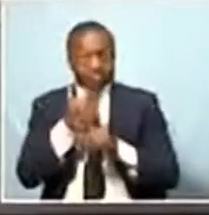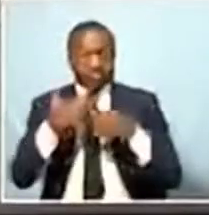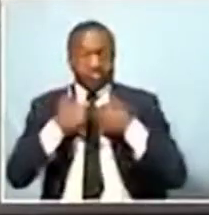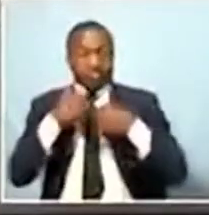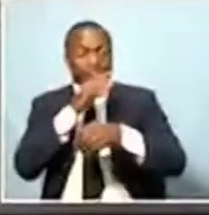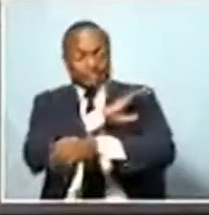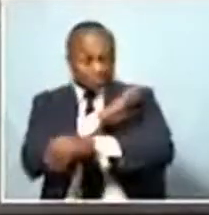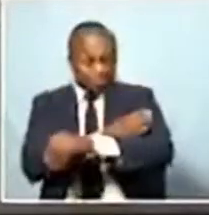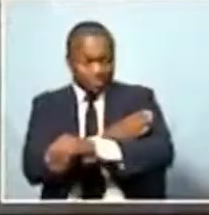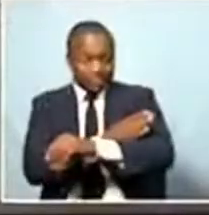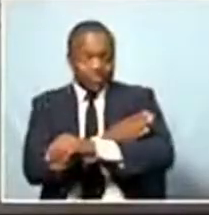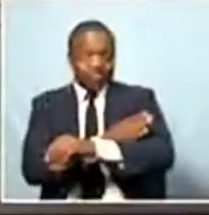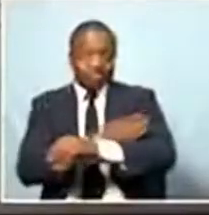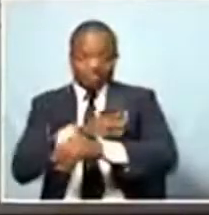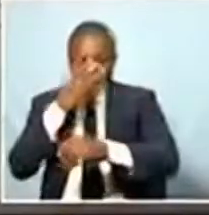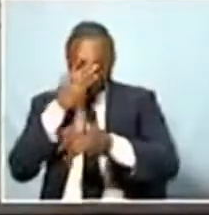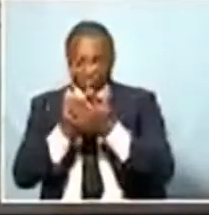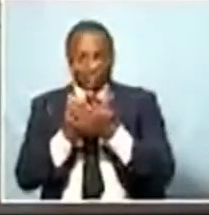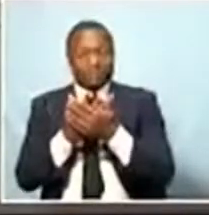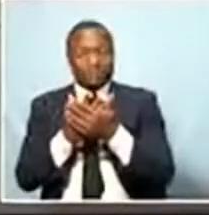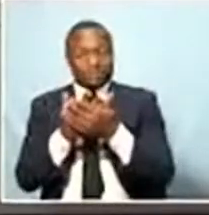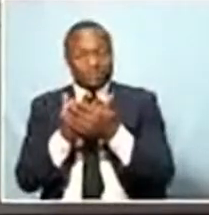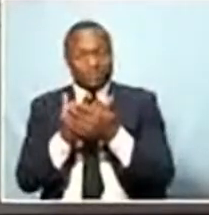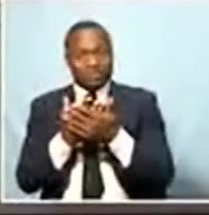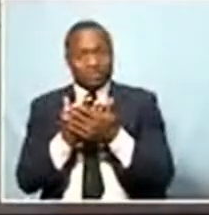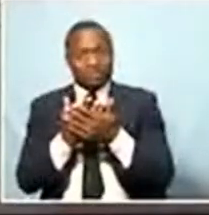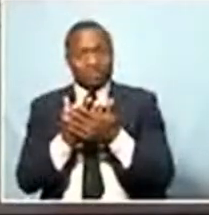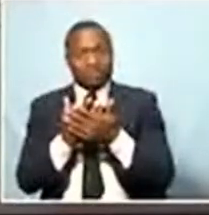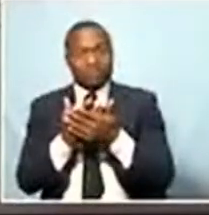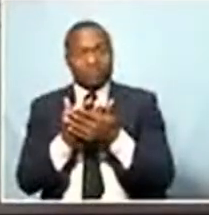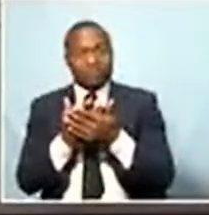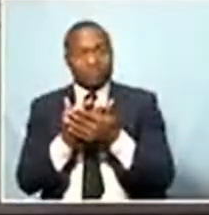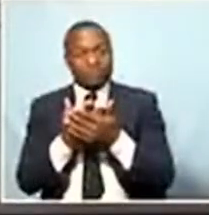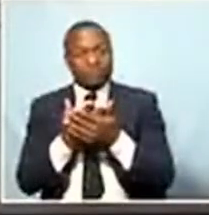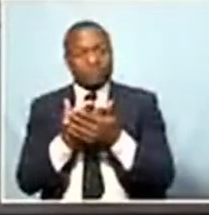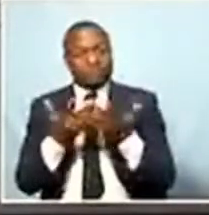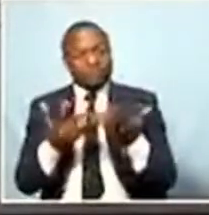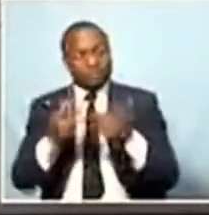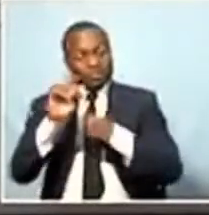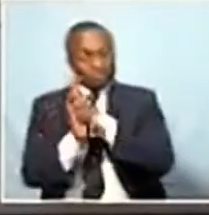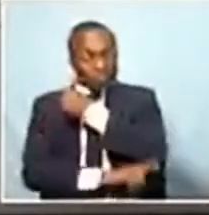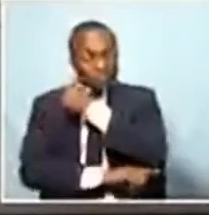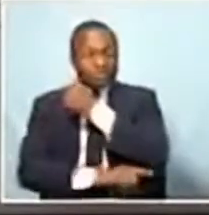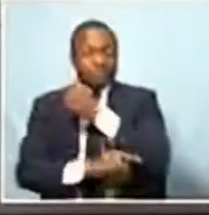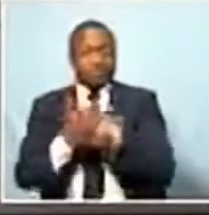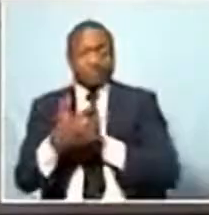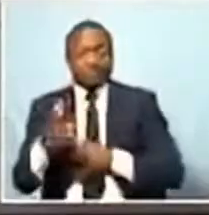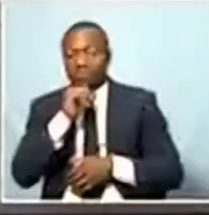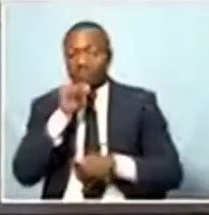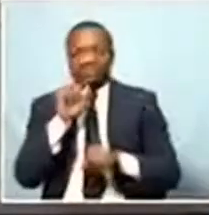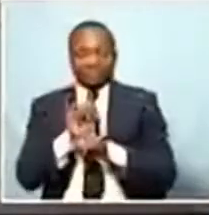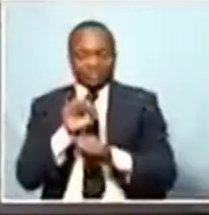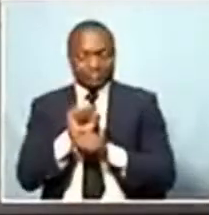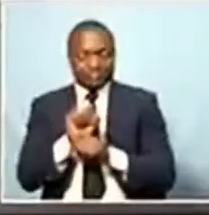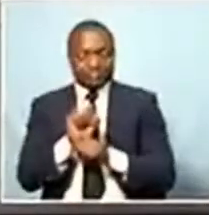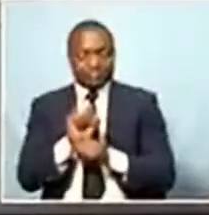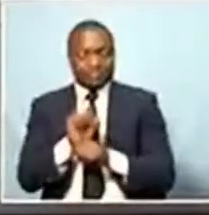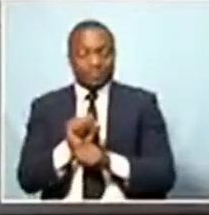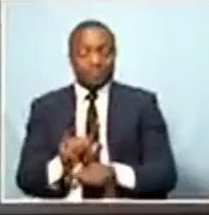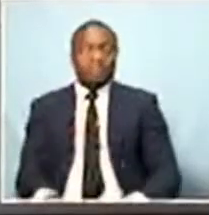also to prosecute when things are not working out? I've asked this question because